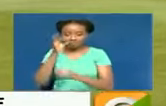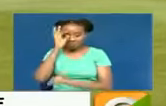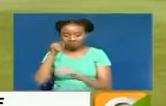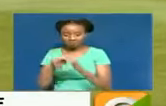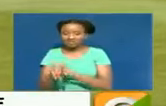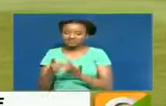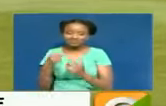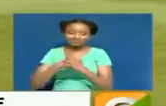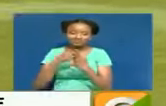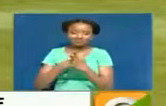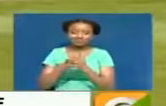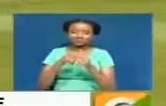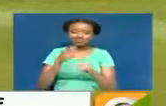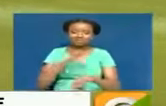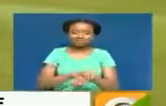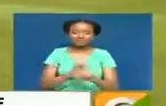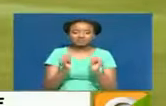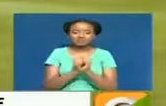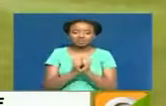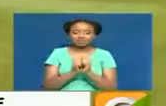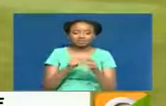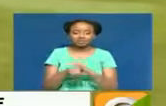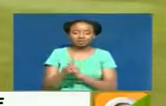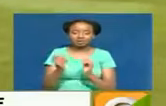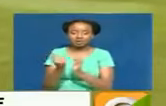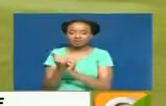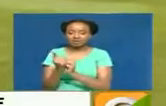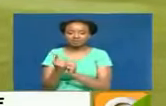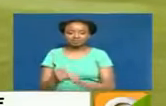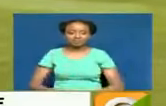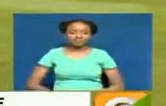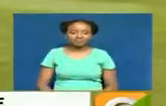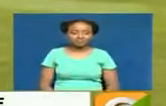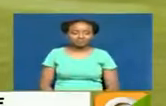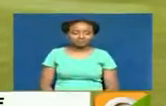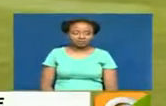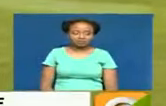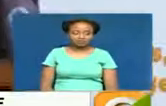bagging 2 consecutive birdies in the 10th and 11th.